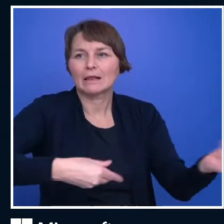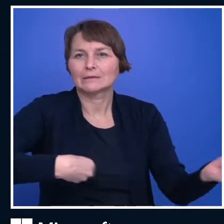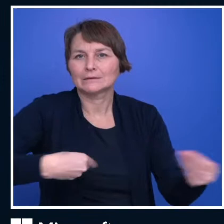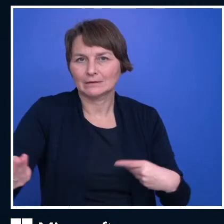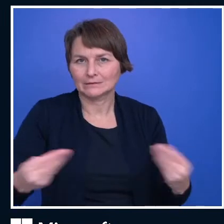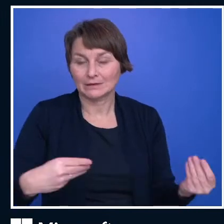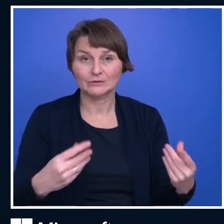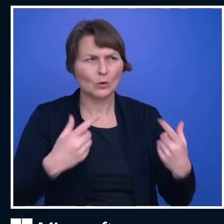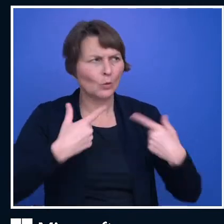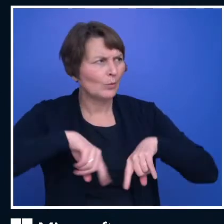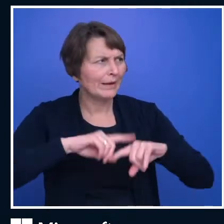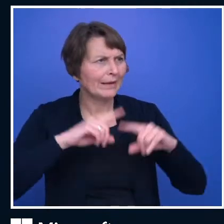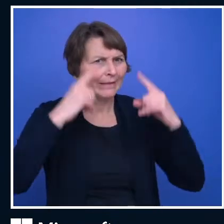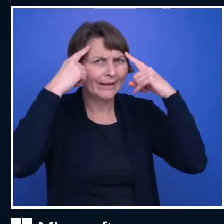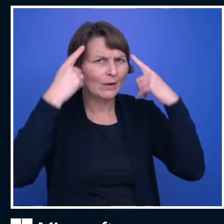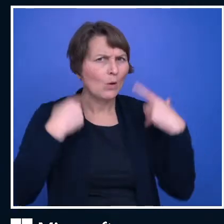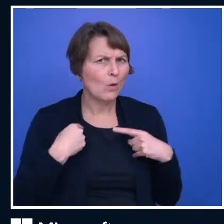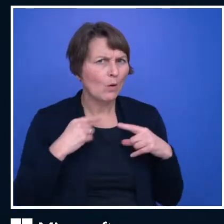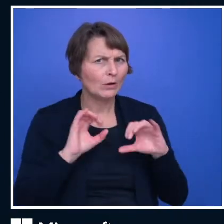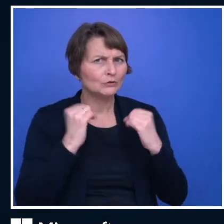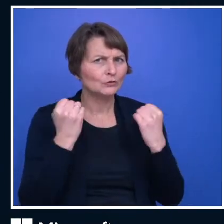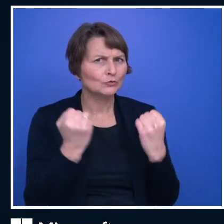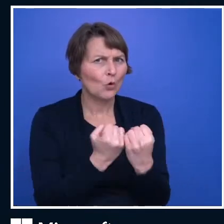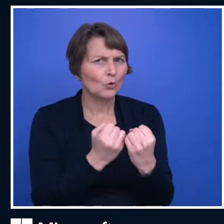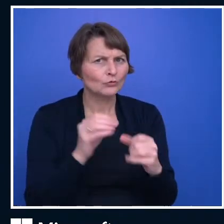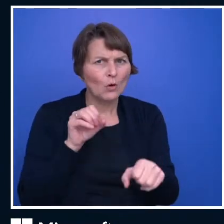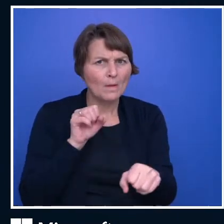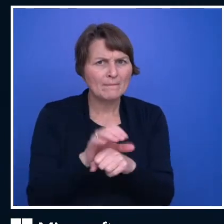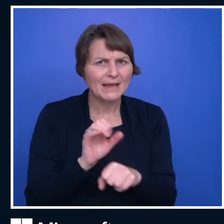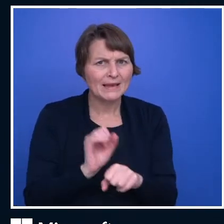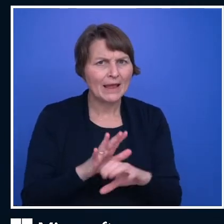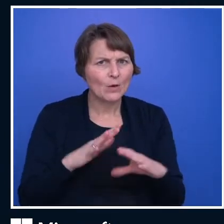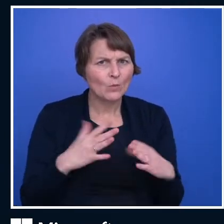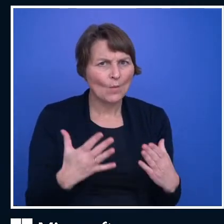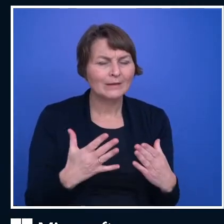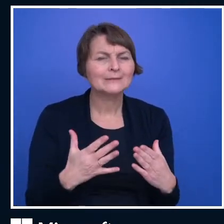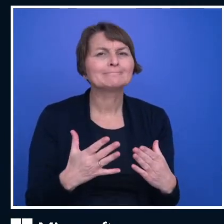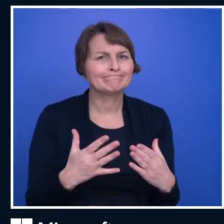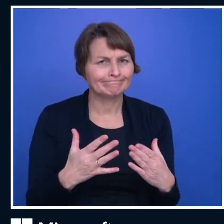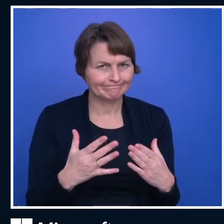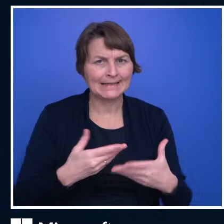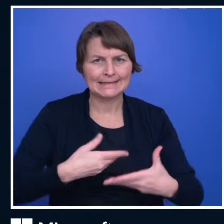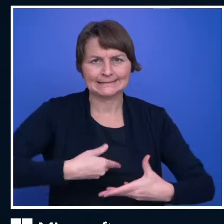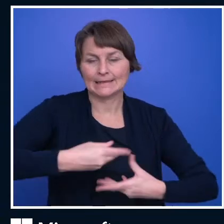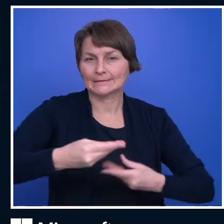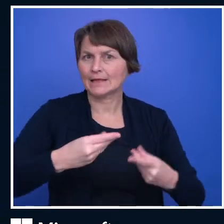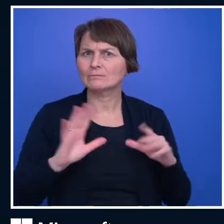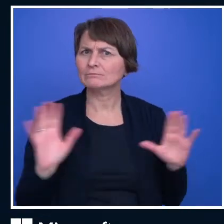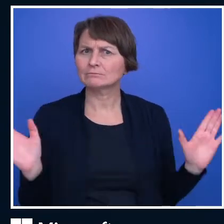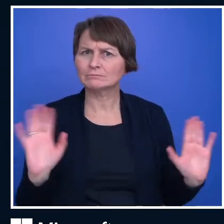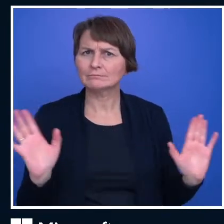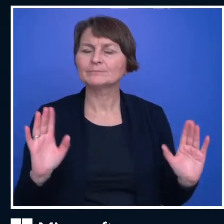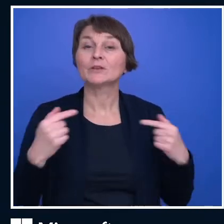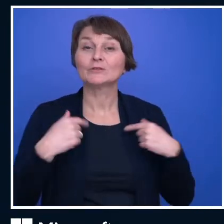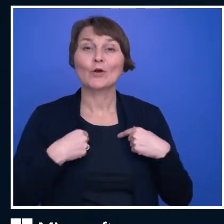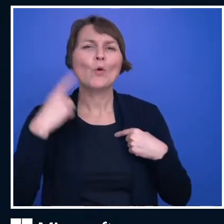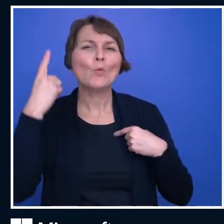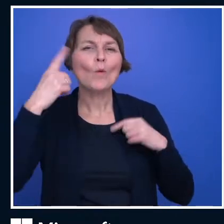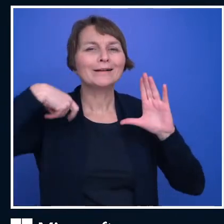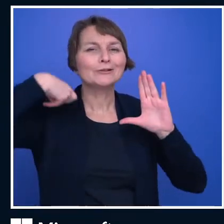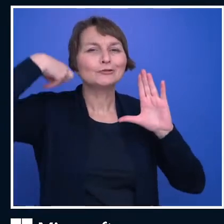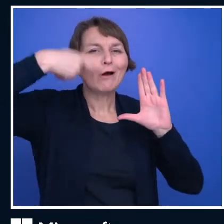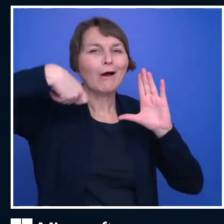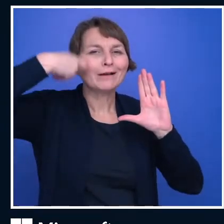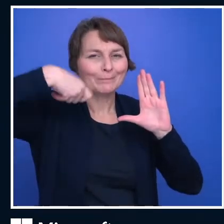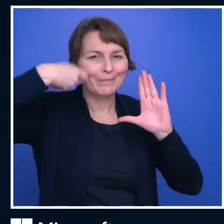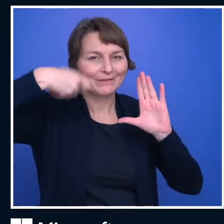and searching it. And what we're learning, and one documentary that talks about this, is the social